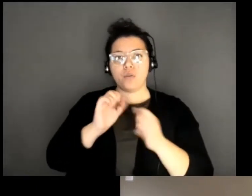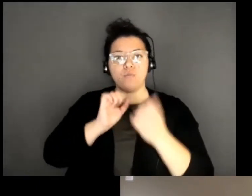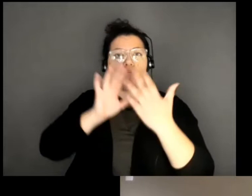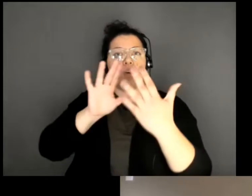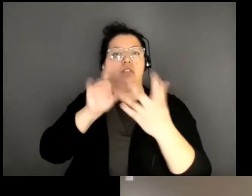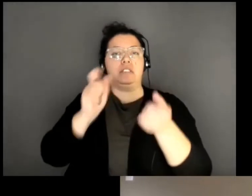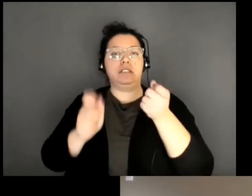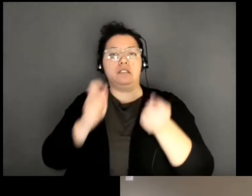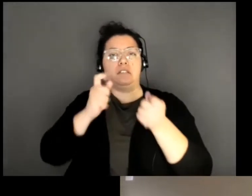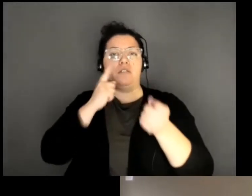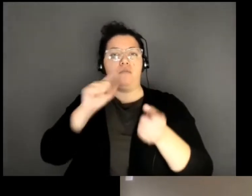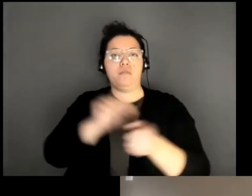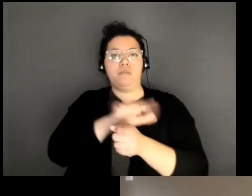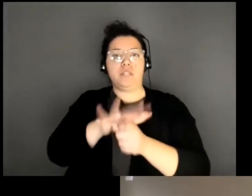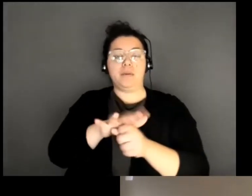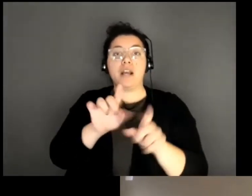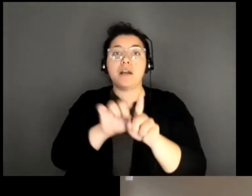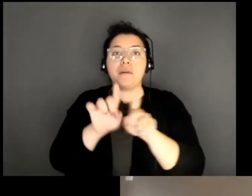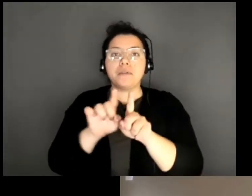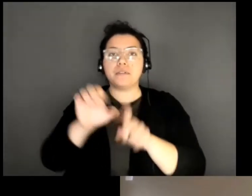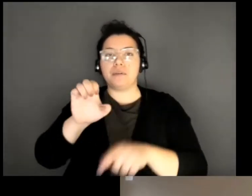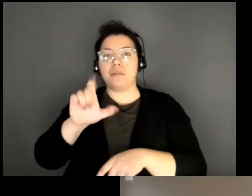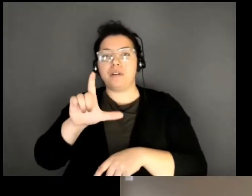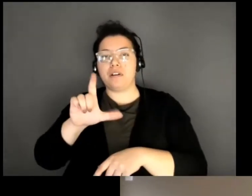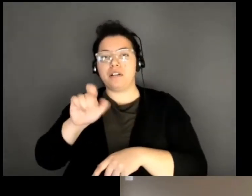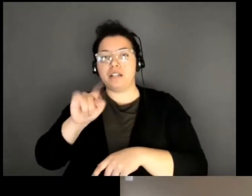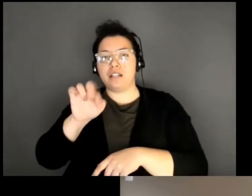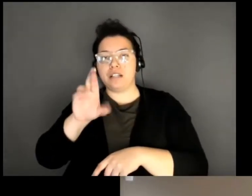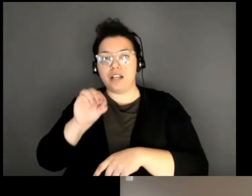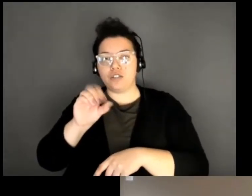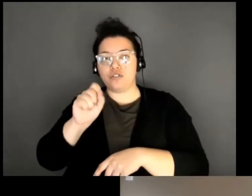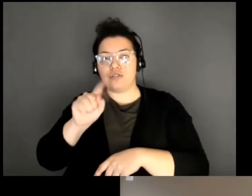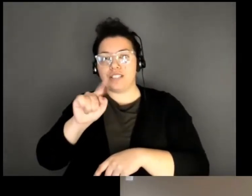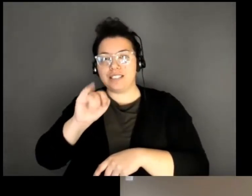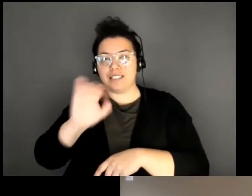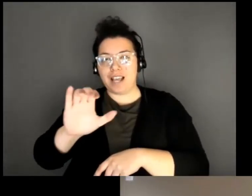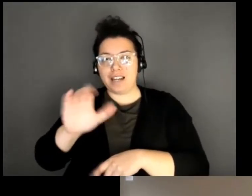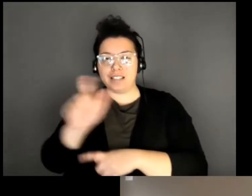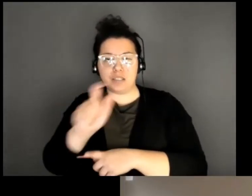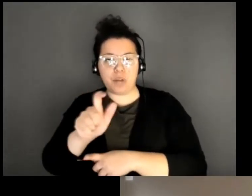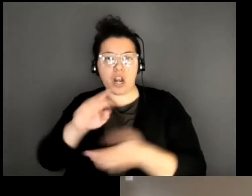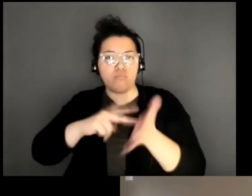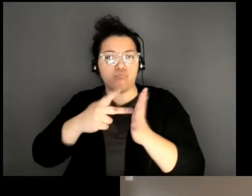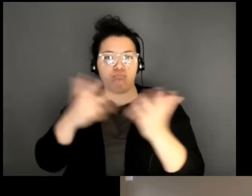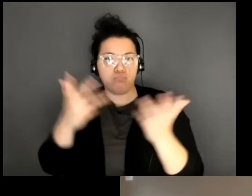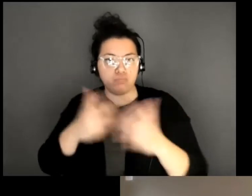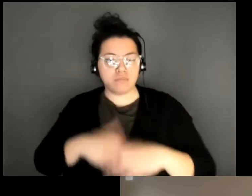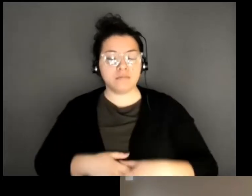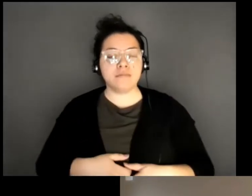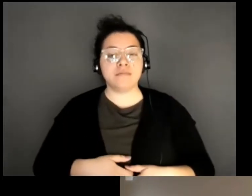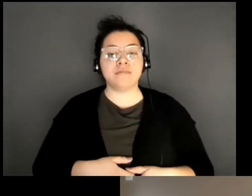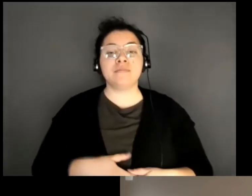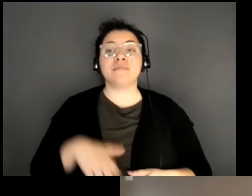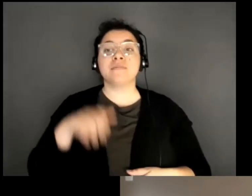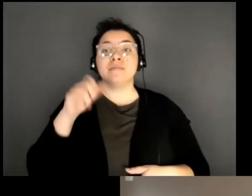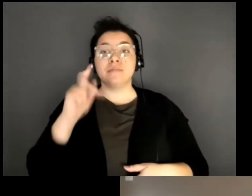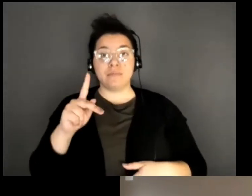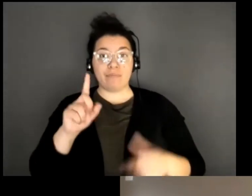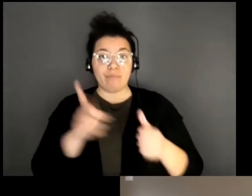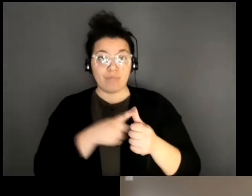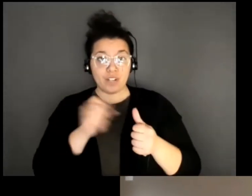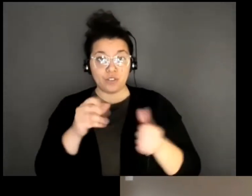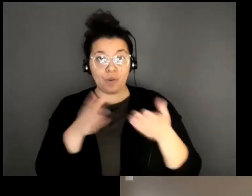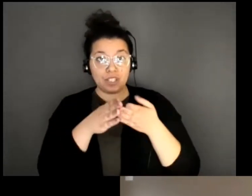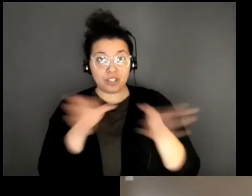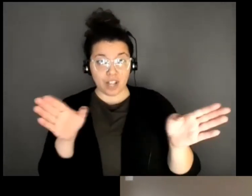are electrostatic sprayers? Sure, thank you. So I'll talk about just in general,